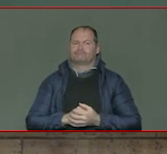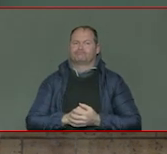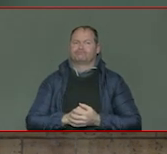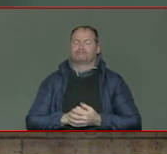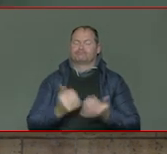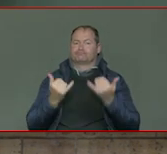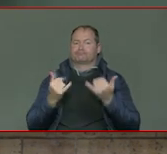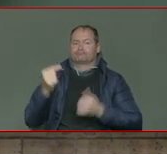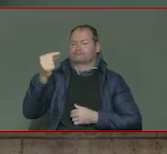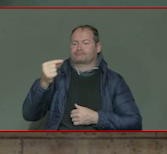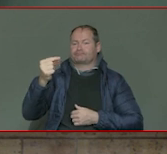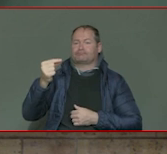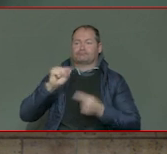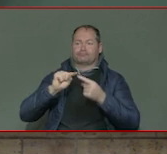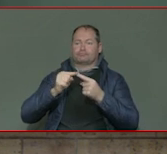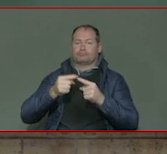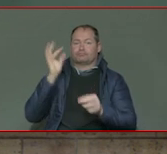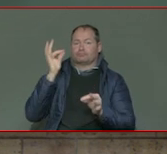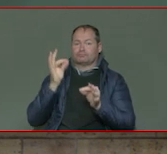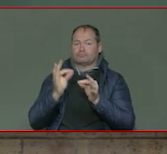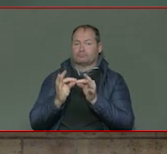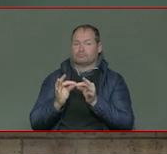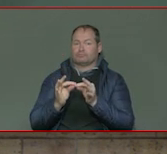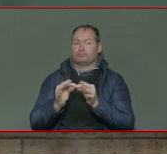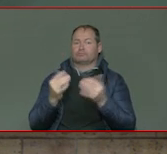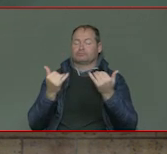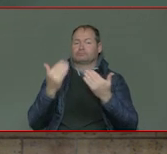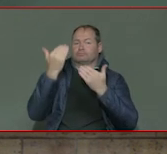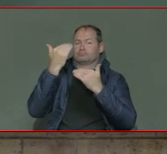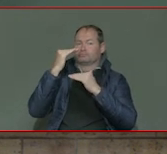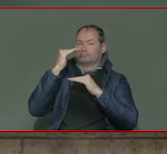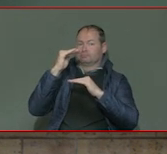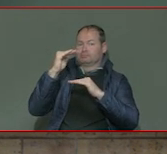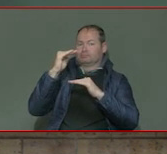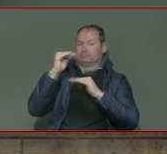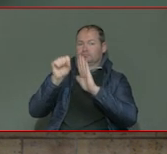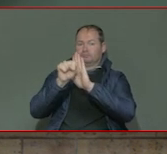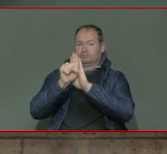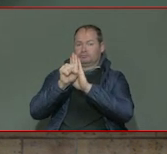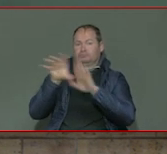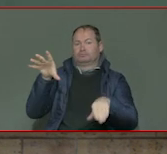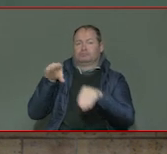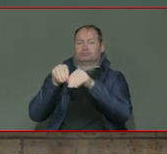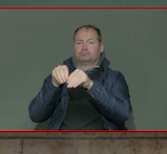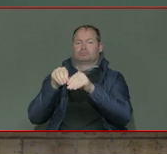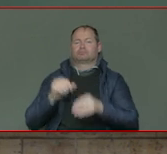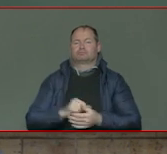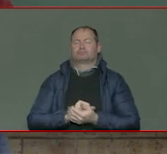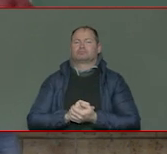the gradient at a specific point is where I bring the limit sign into the